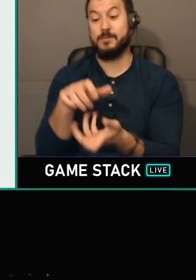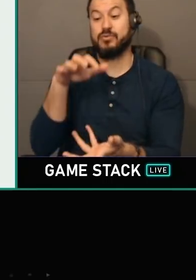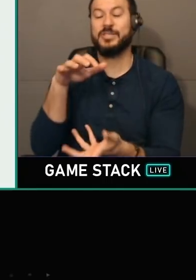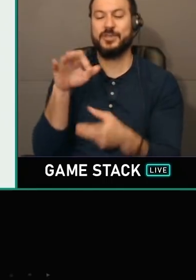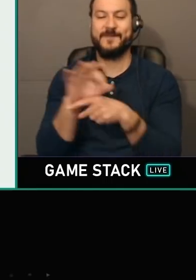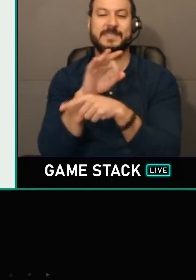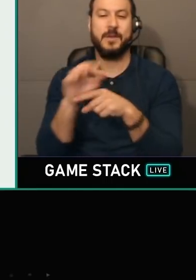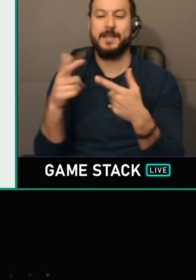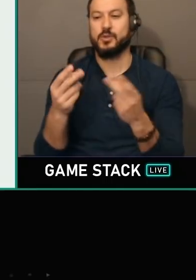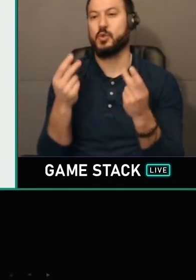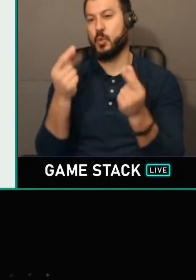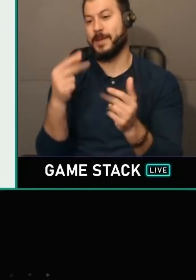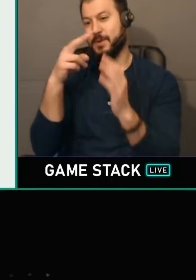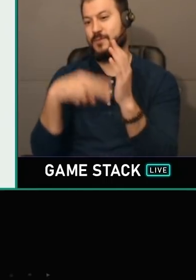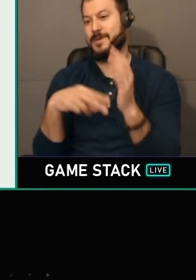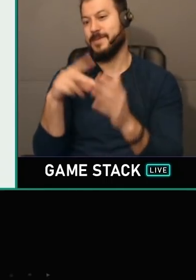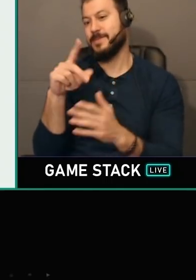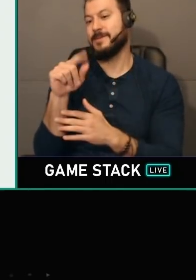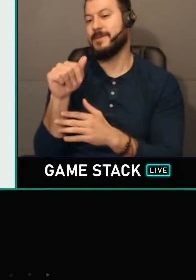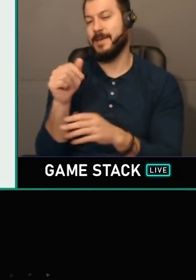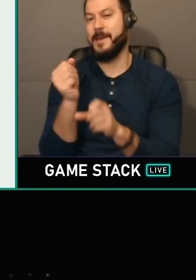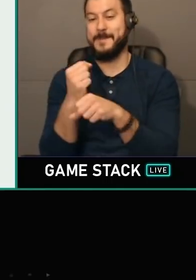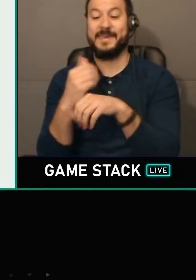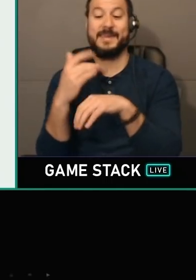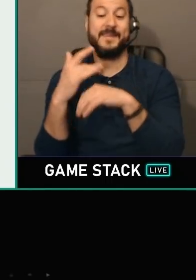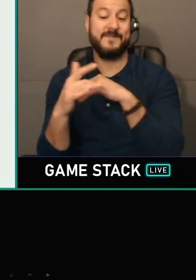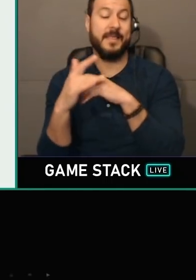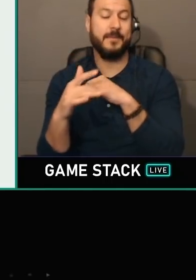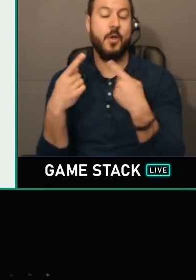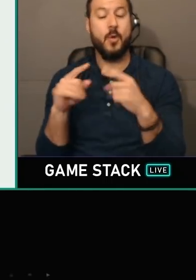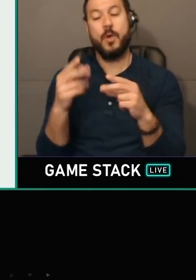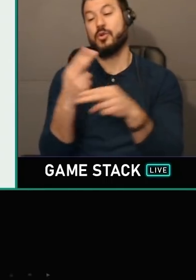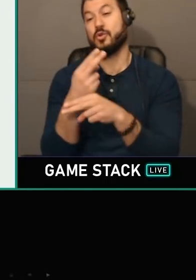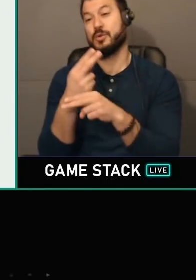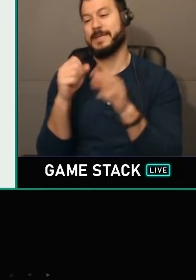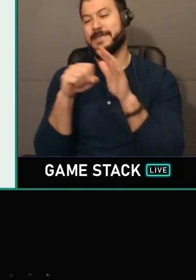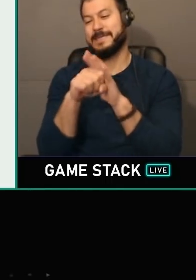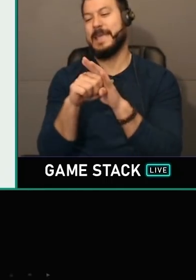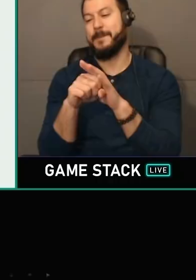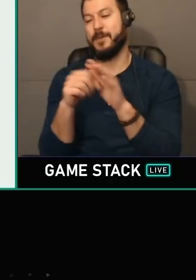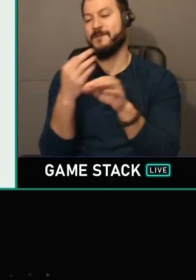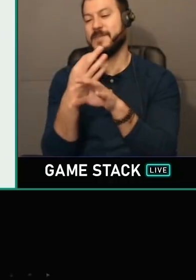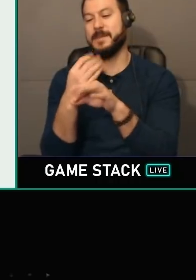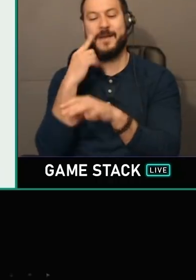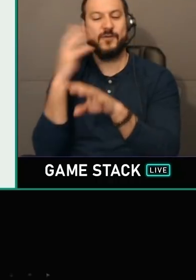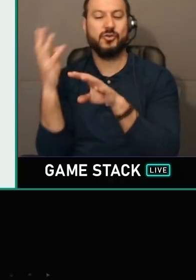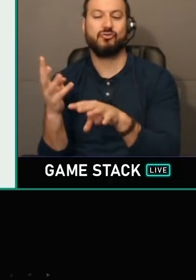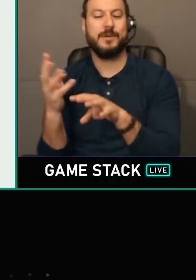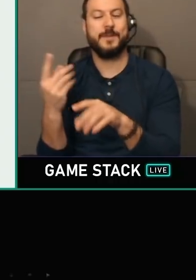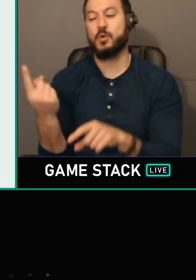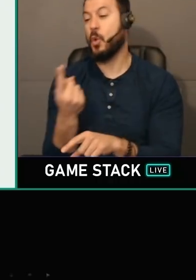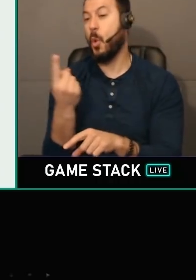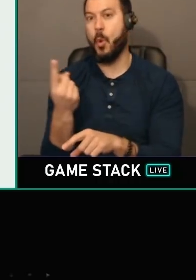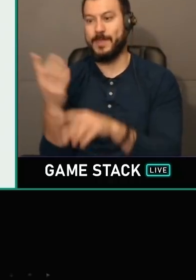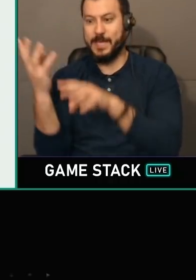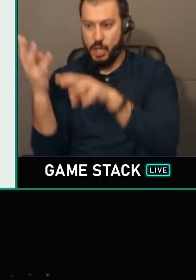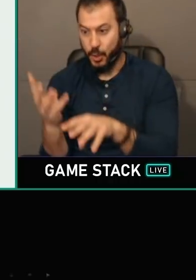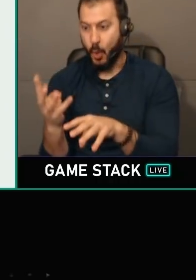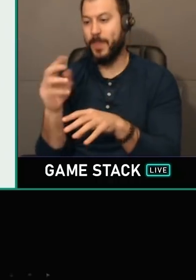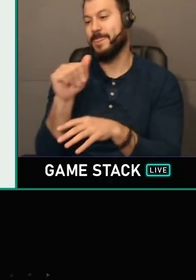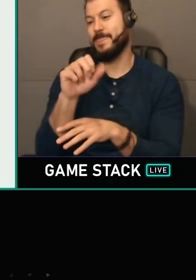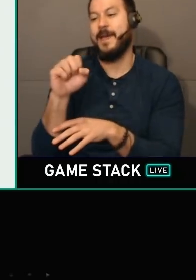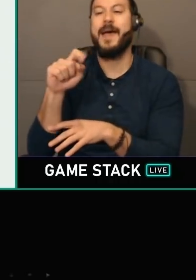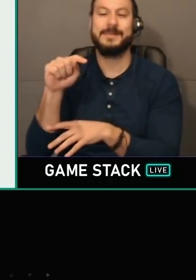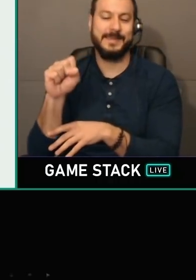to quickly read the data and make it available, while using sampler feedback for streaming to only load the assets that are needed